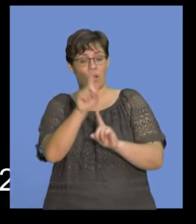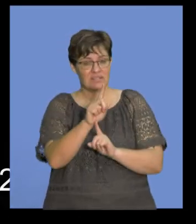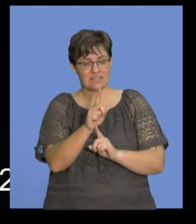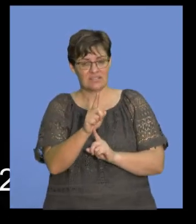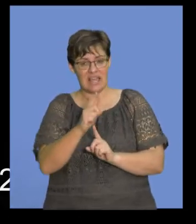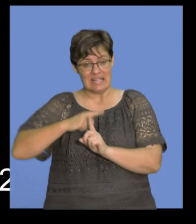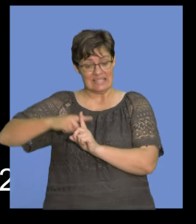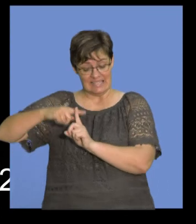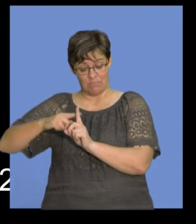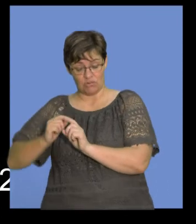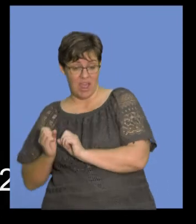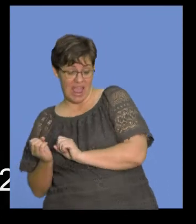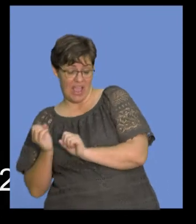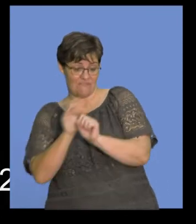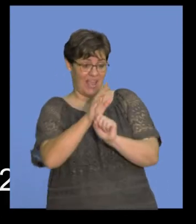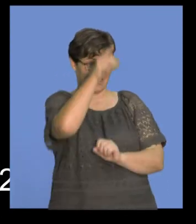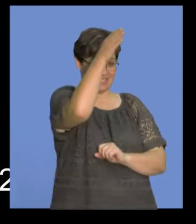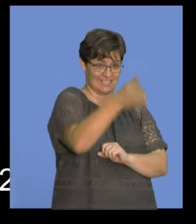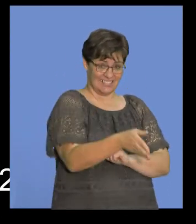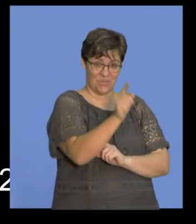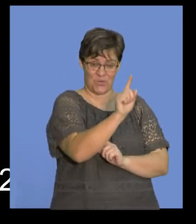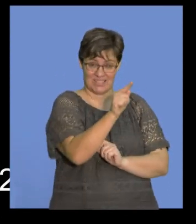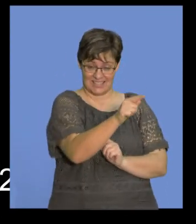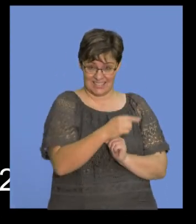aim is to show the effect of temperature